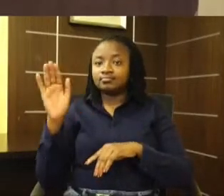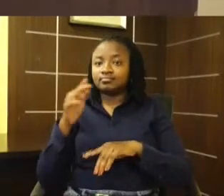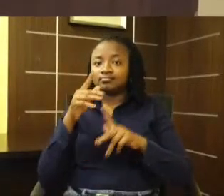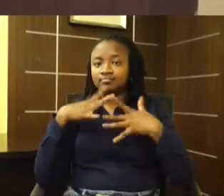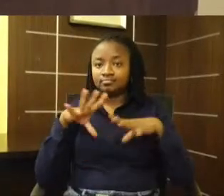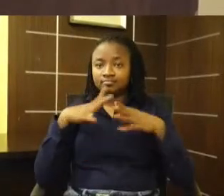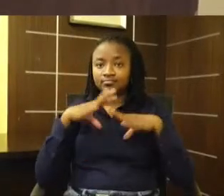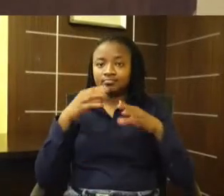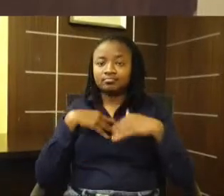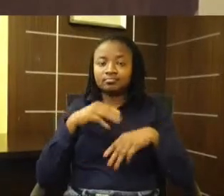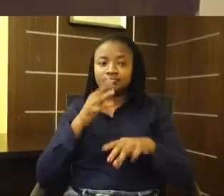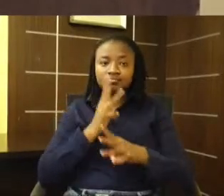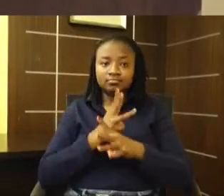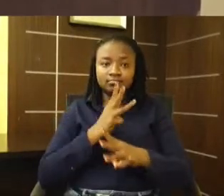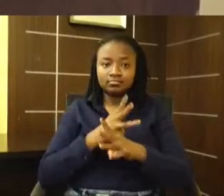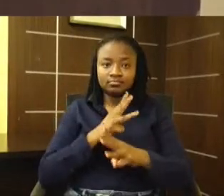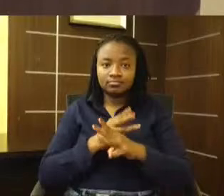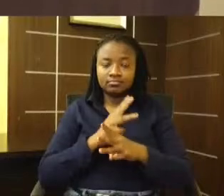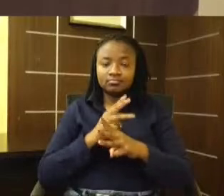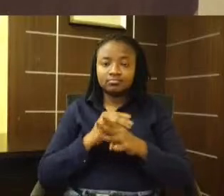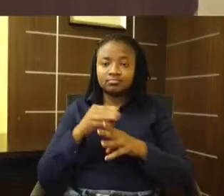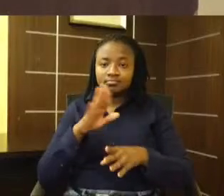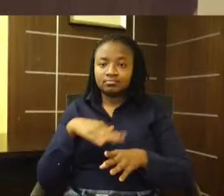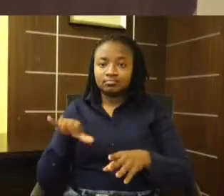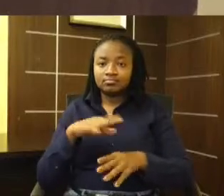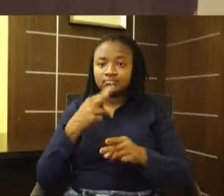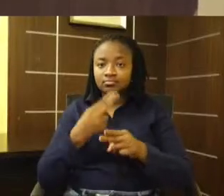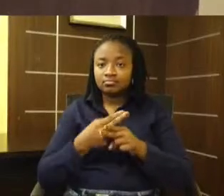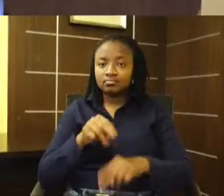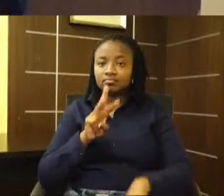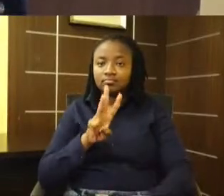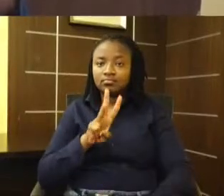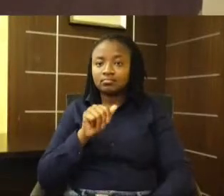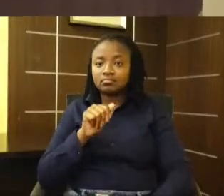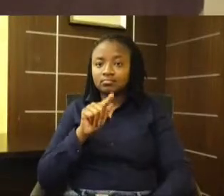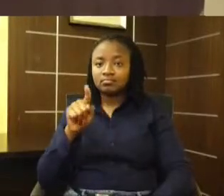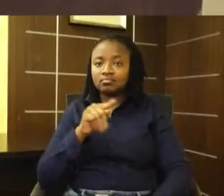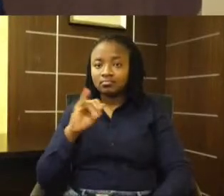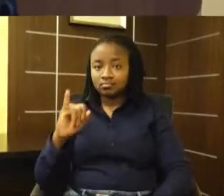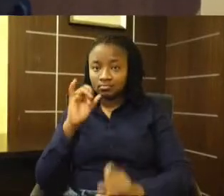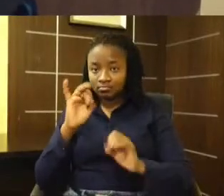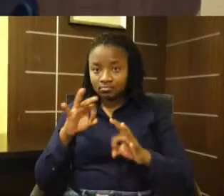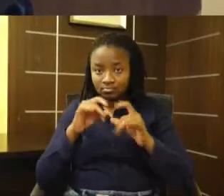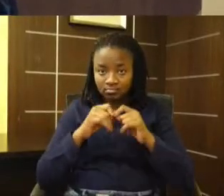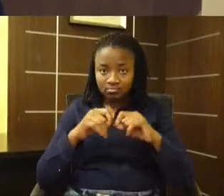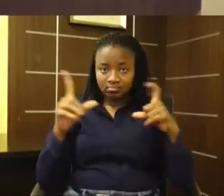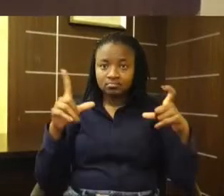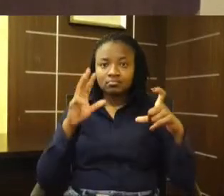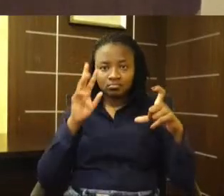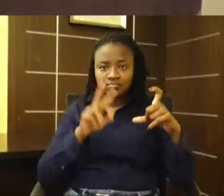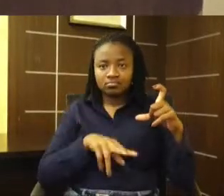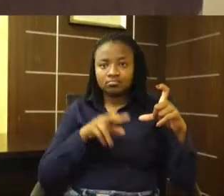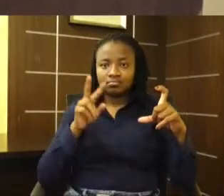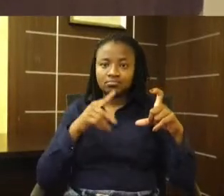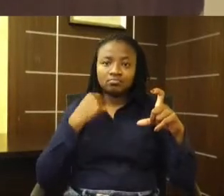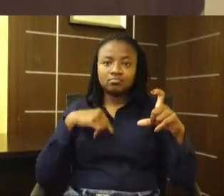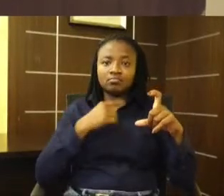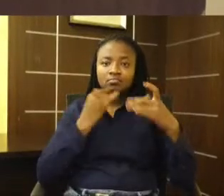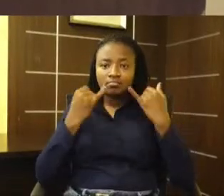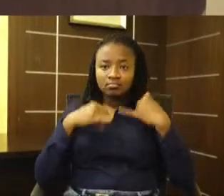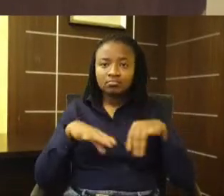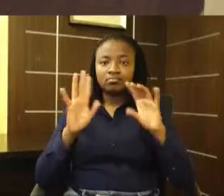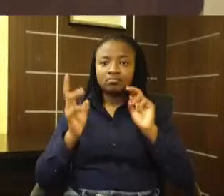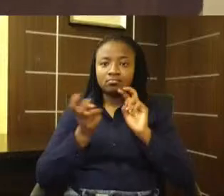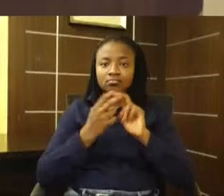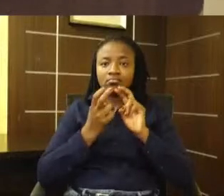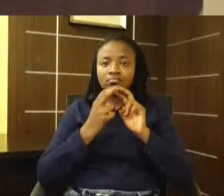WhatsApp chatbot called Wazi. So if you log in there, you'll see the content in there. So you're trying to reach the young people through that